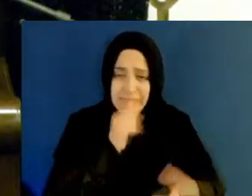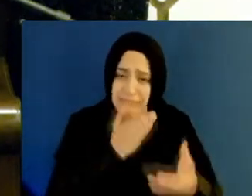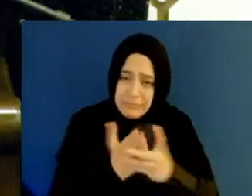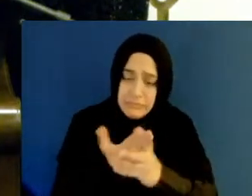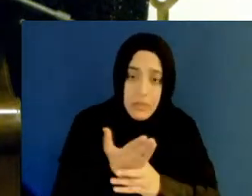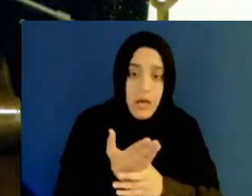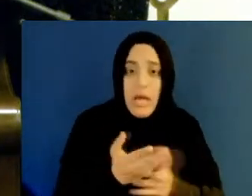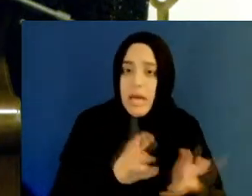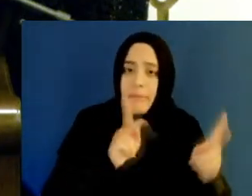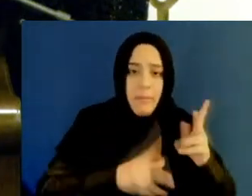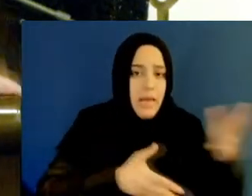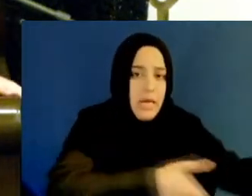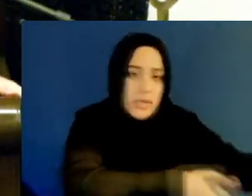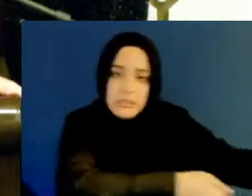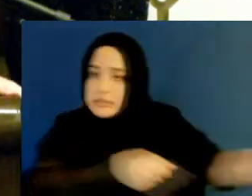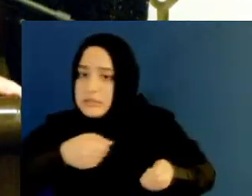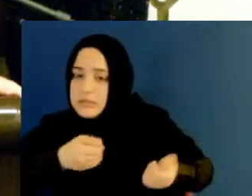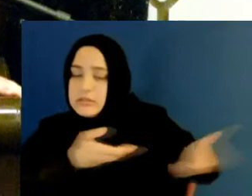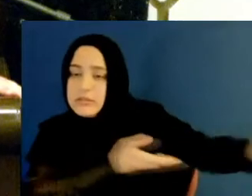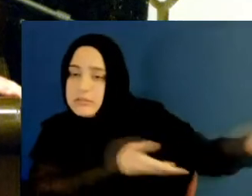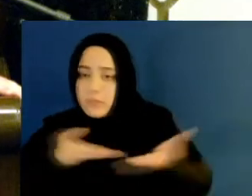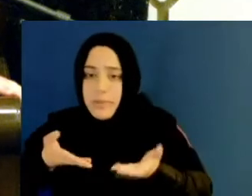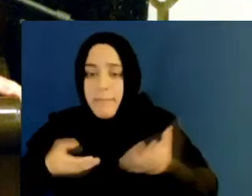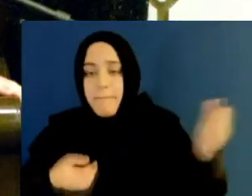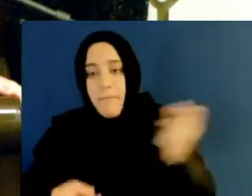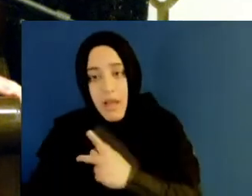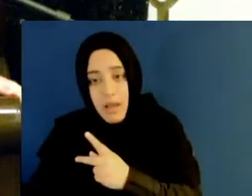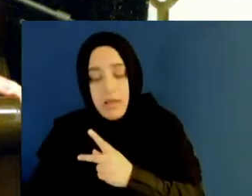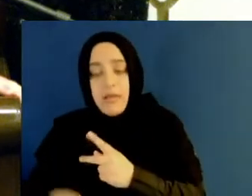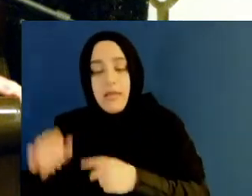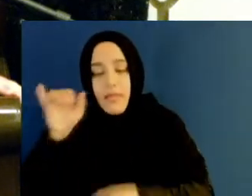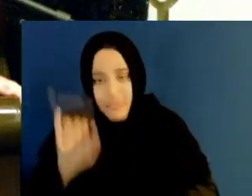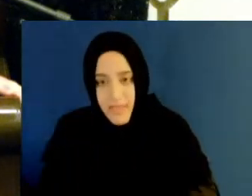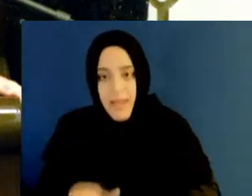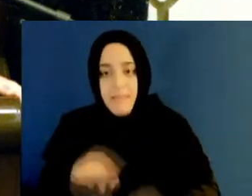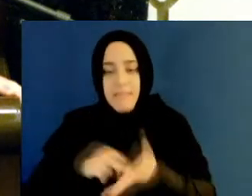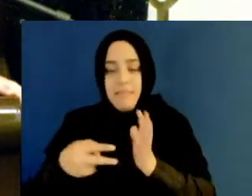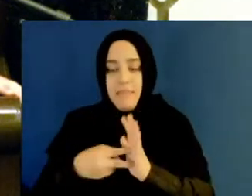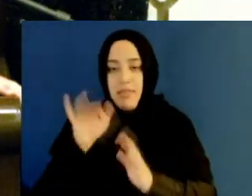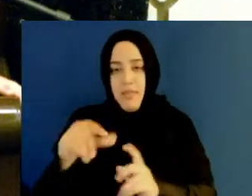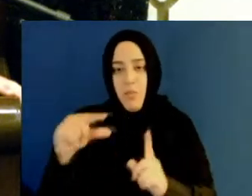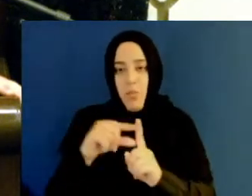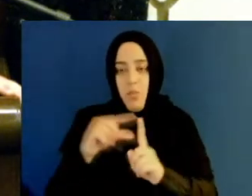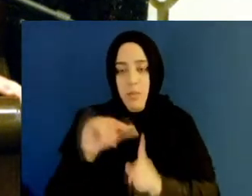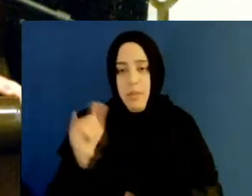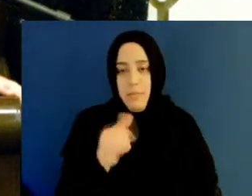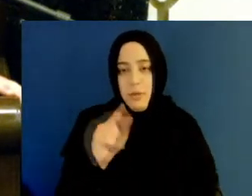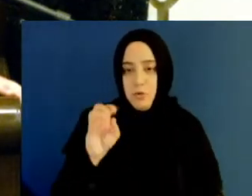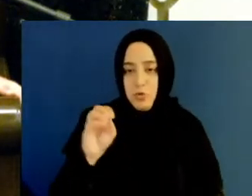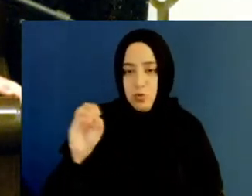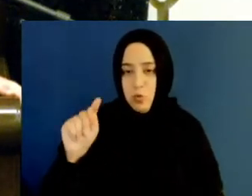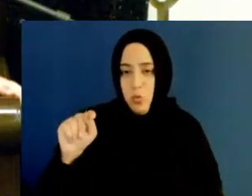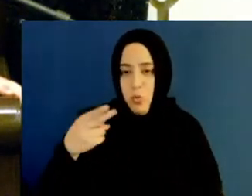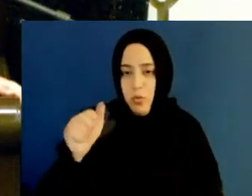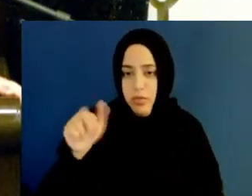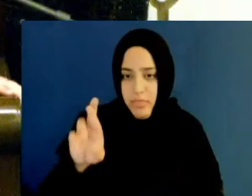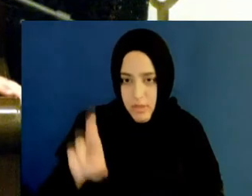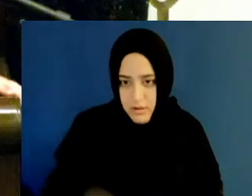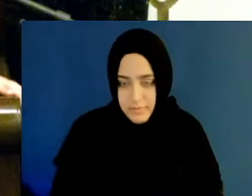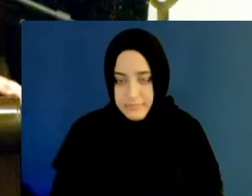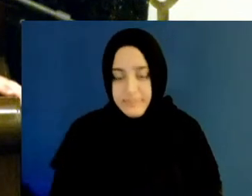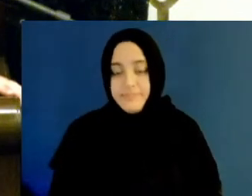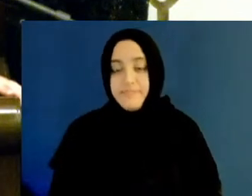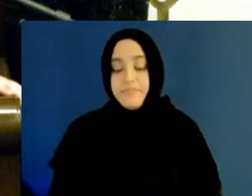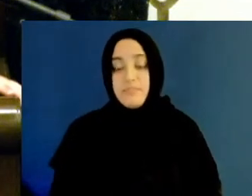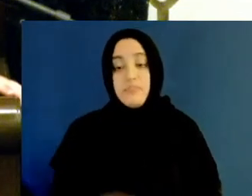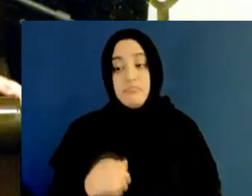irtutha. So we understand Imam Sajjad participated in